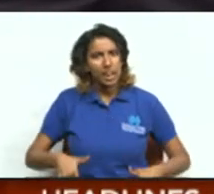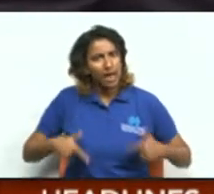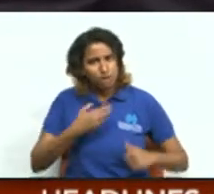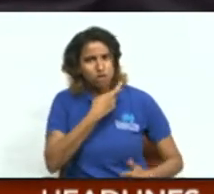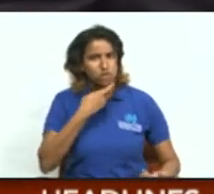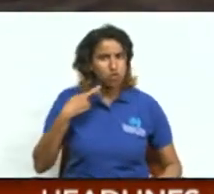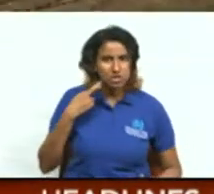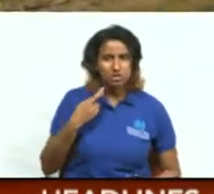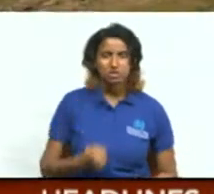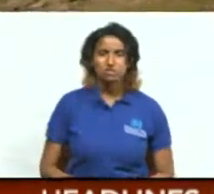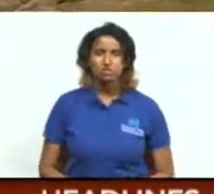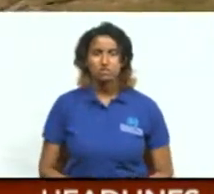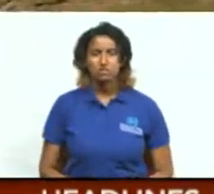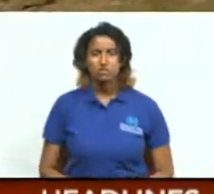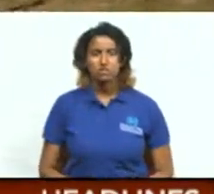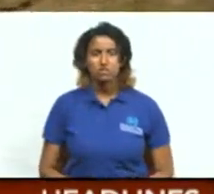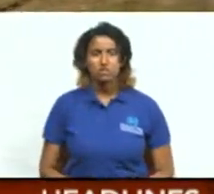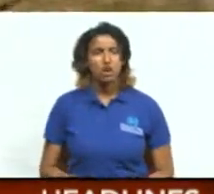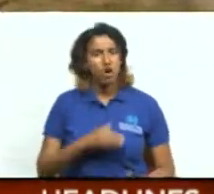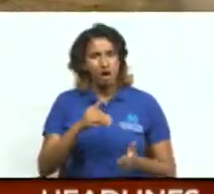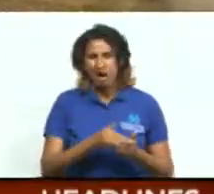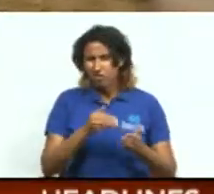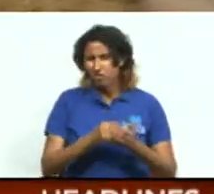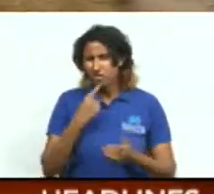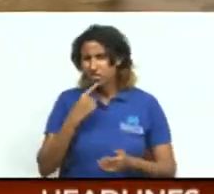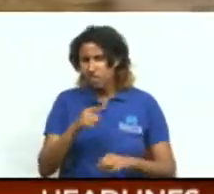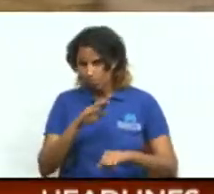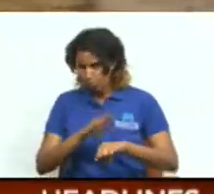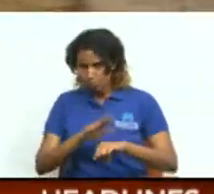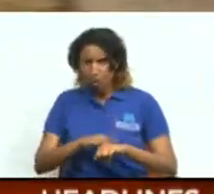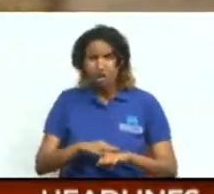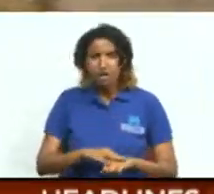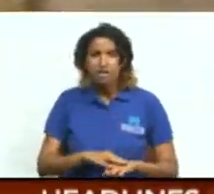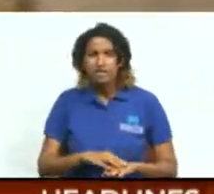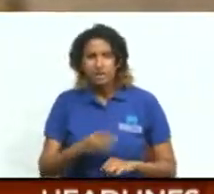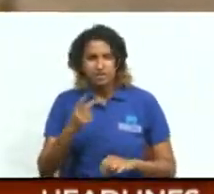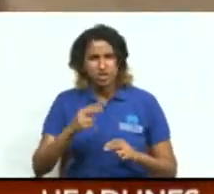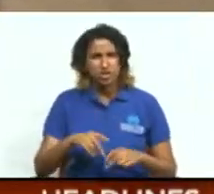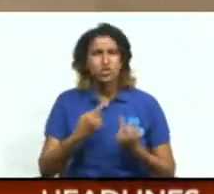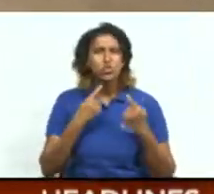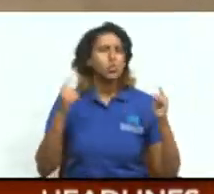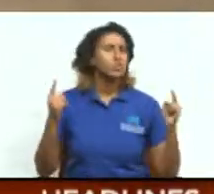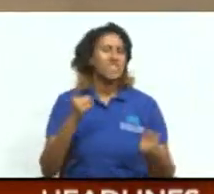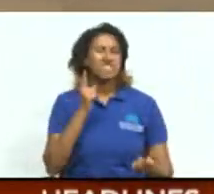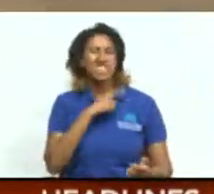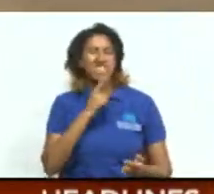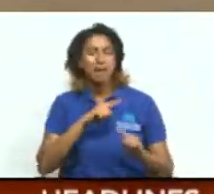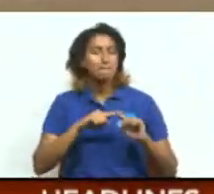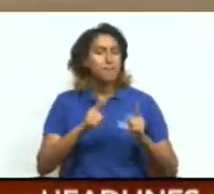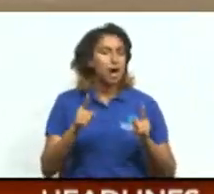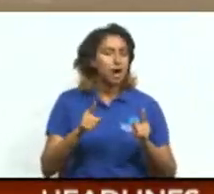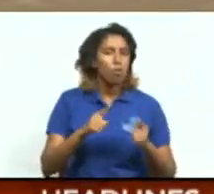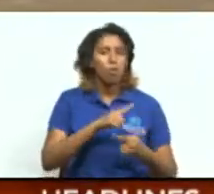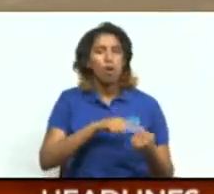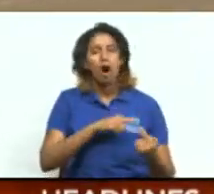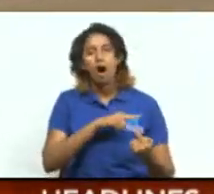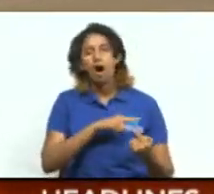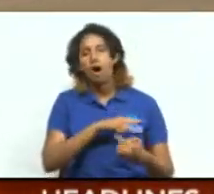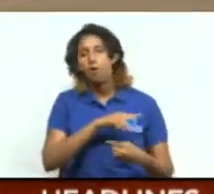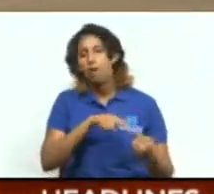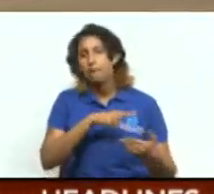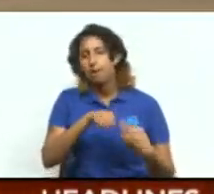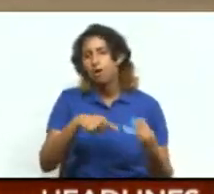reports. We're often warned to be wary of fake news, but how cautious are we of fake doctors? Well, despite